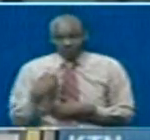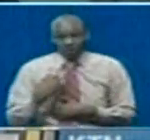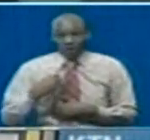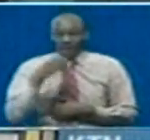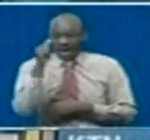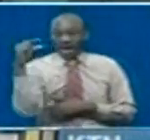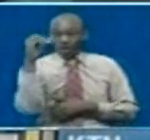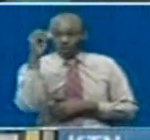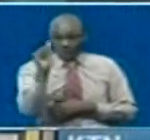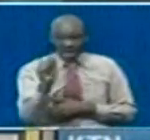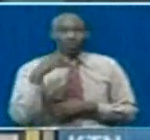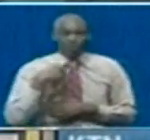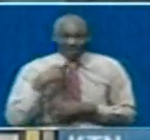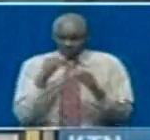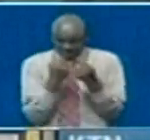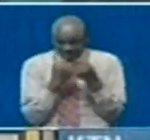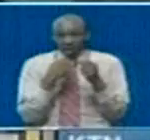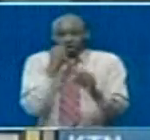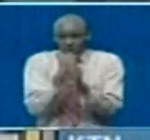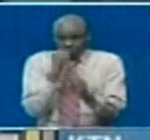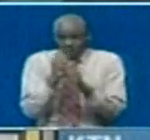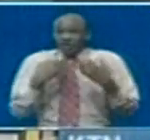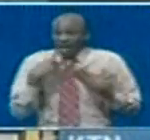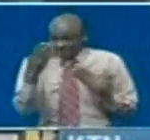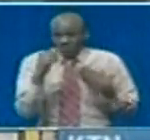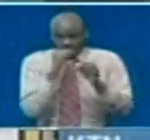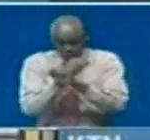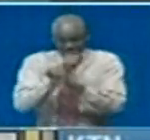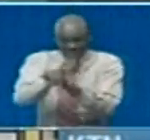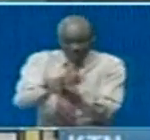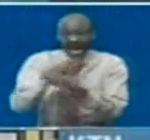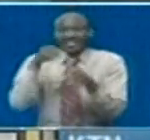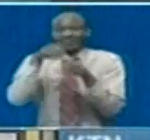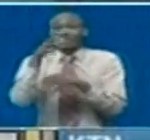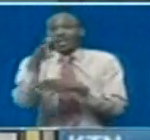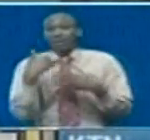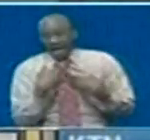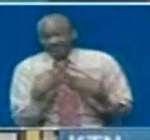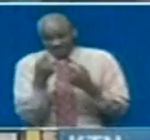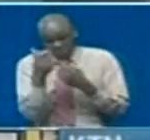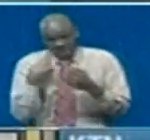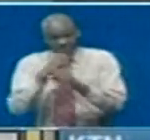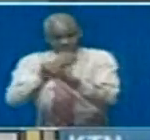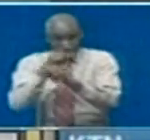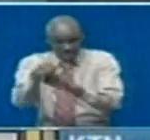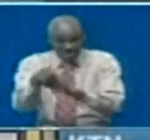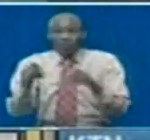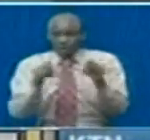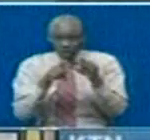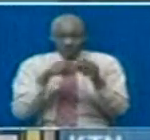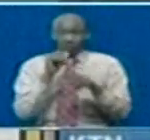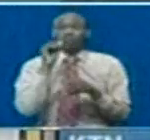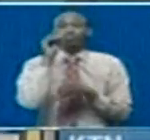AGOA. We want to safeguard the jobs that we already have and the investments that we already have. We also want to